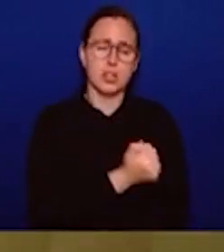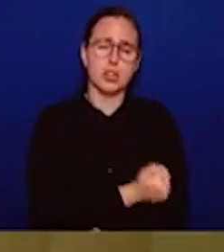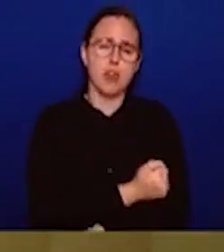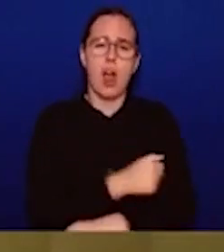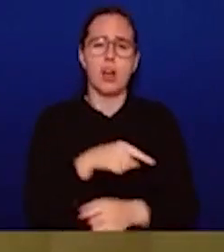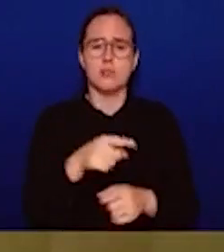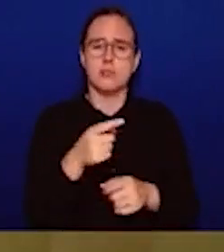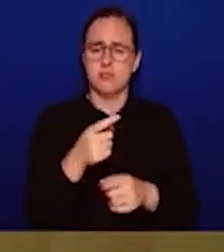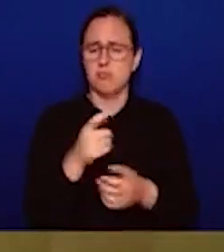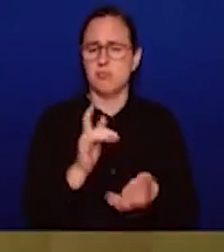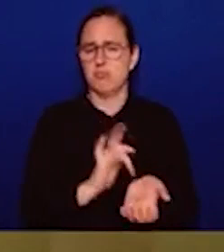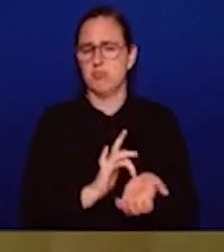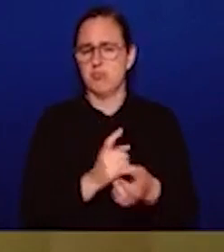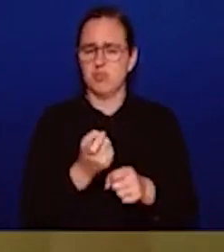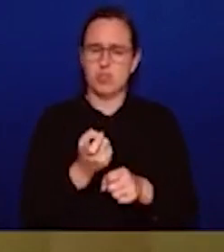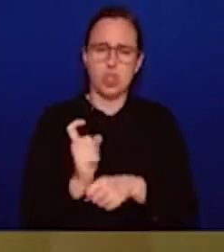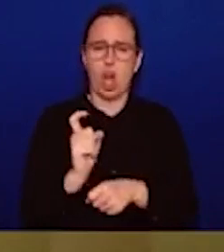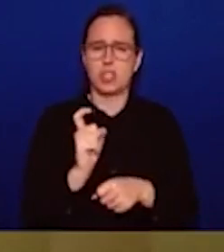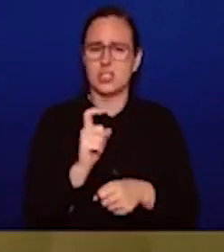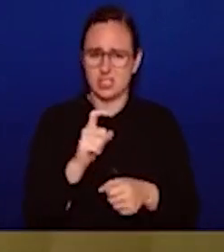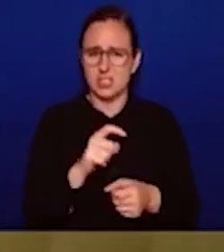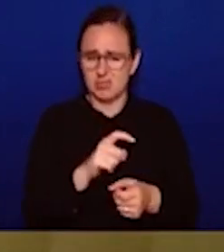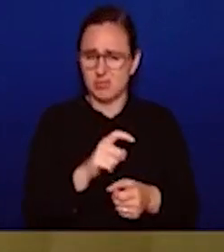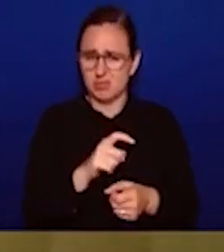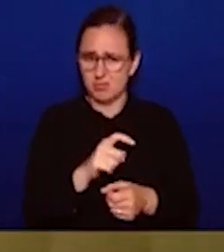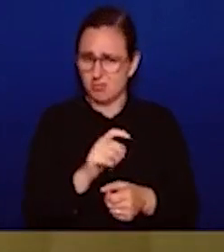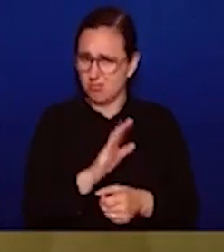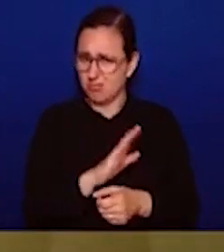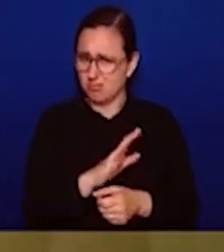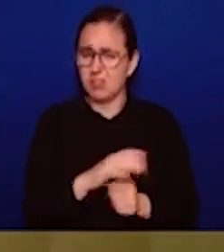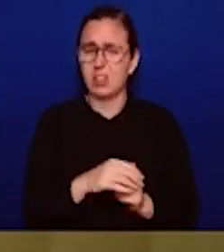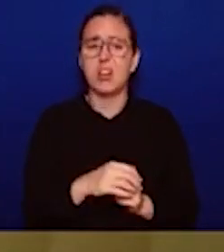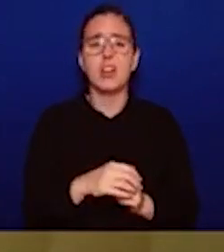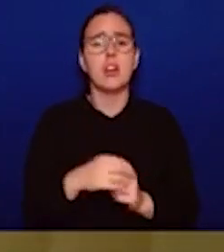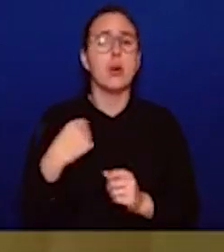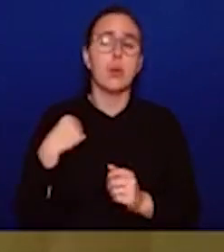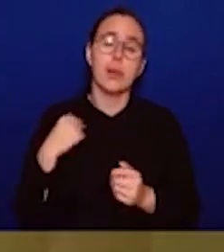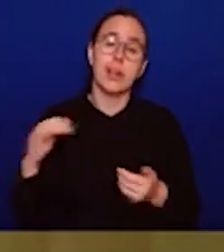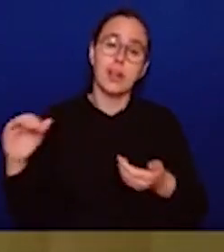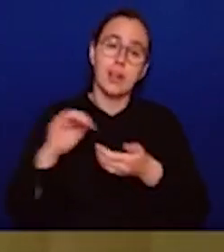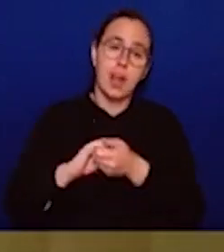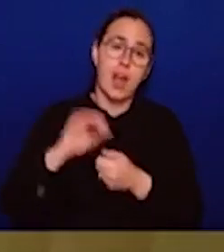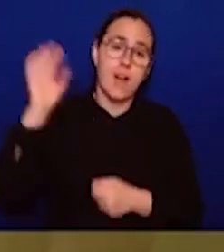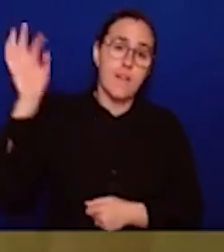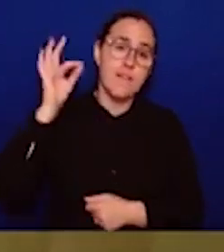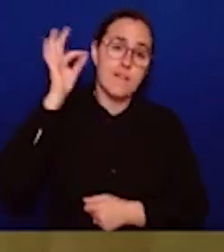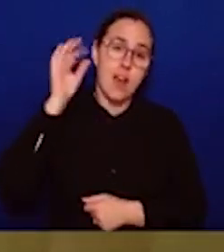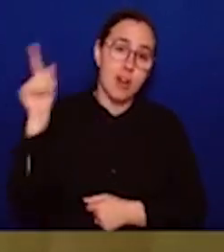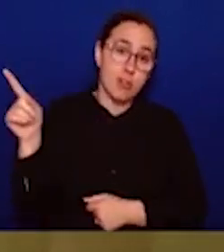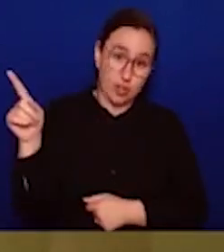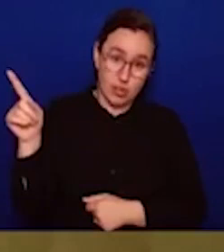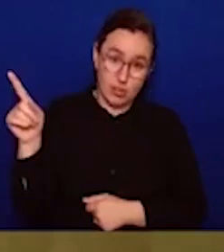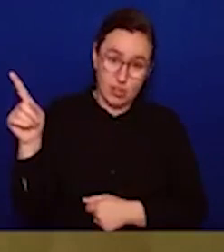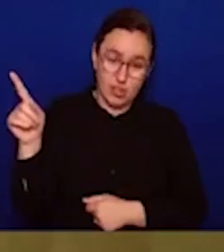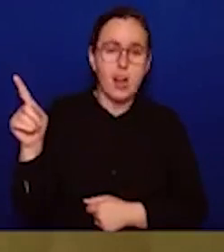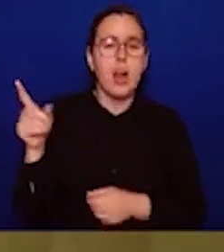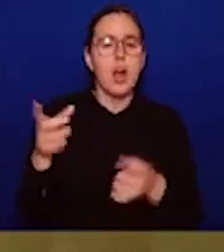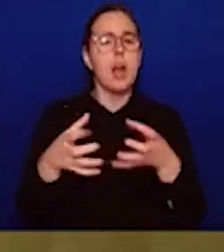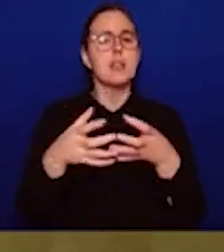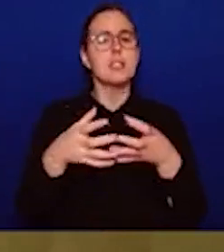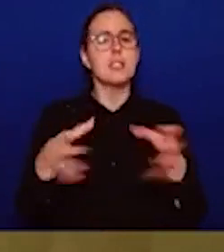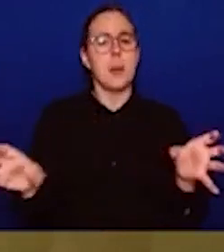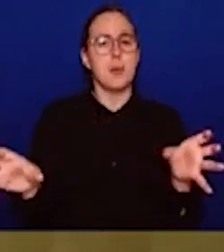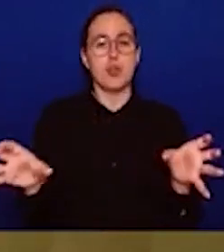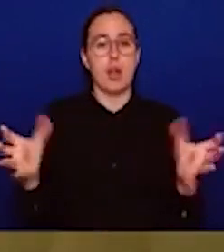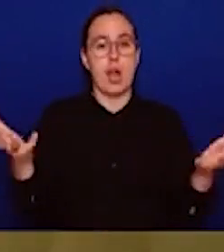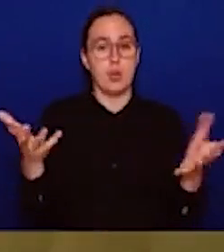to separate people from those who are selling toxic drugs and get them connected to drugs that are not